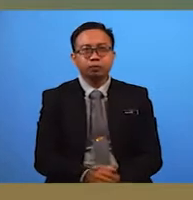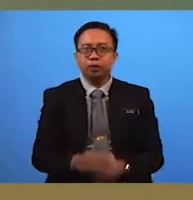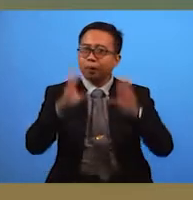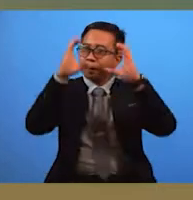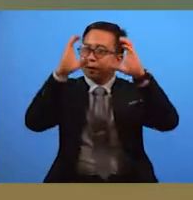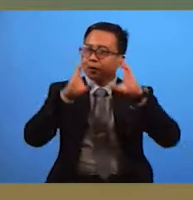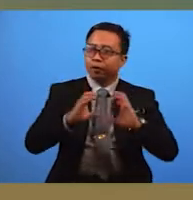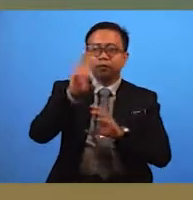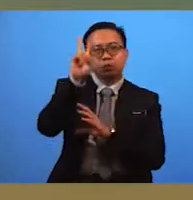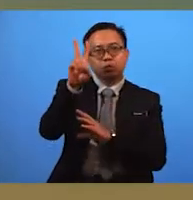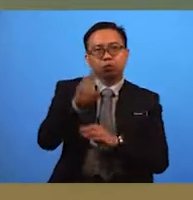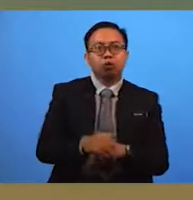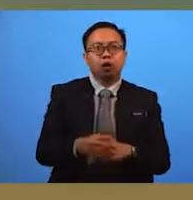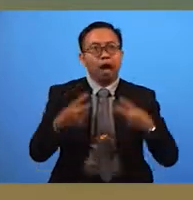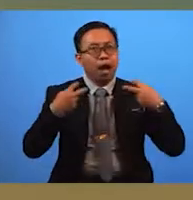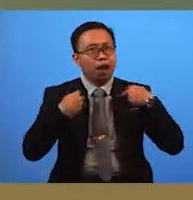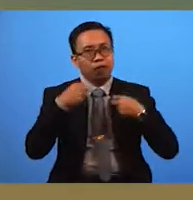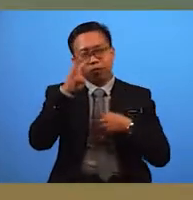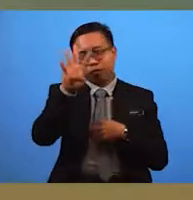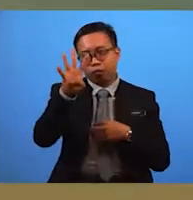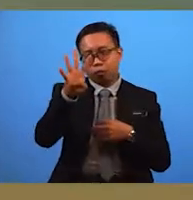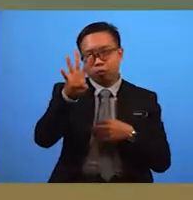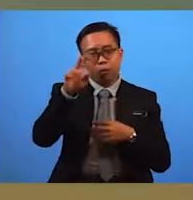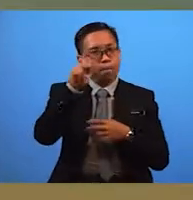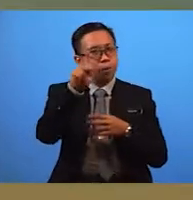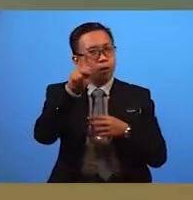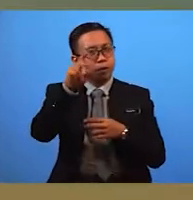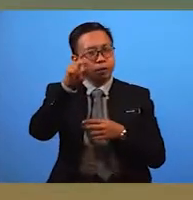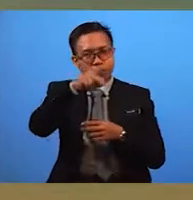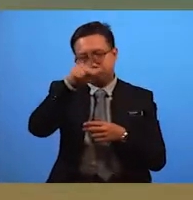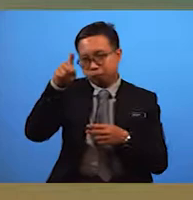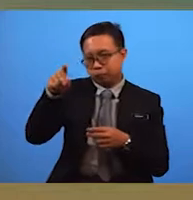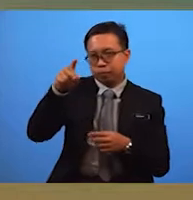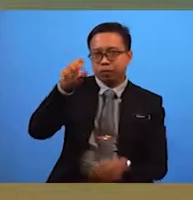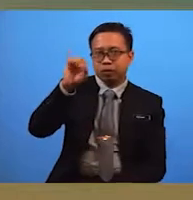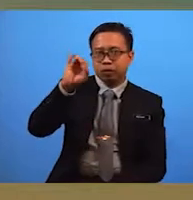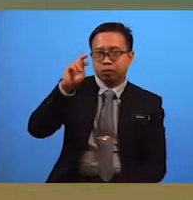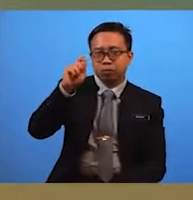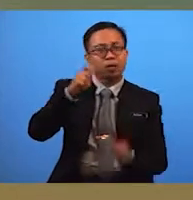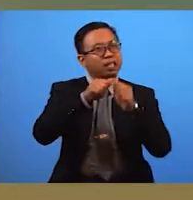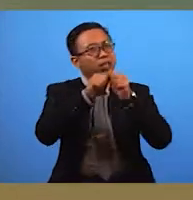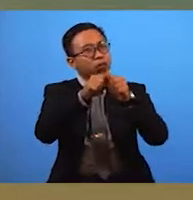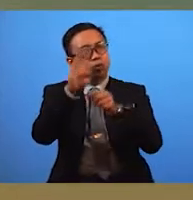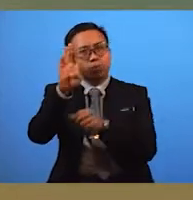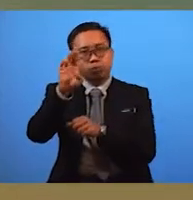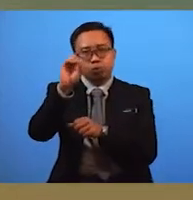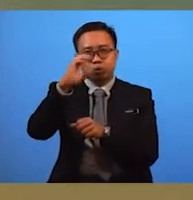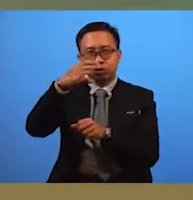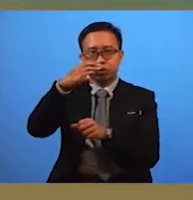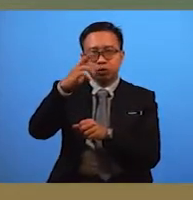Paragraph 2, have 4 content points here based on your brochure. Paragraph